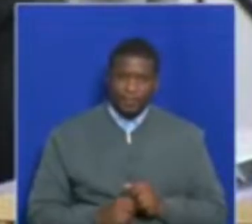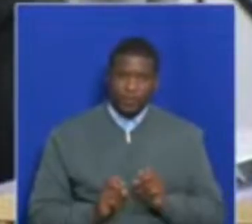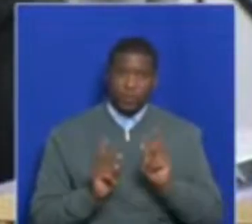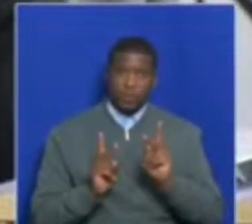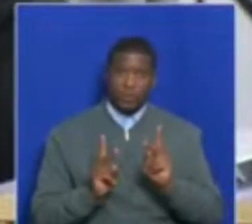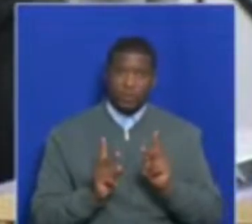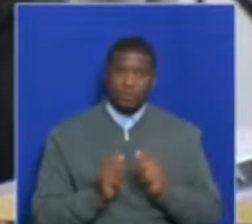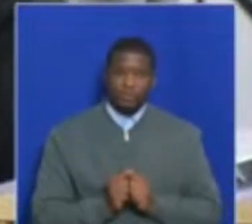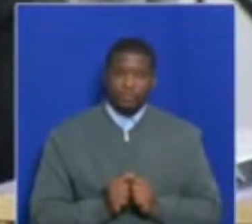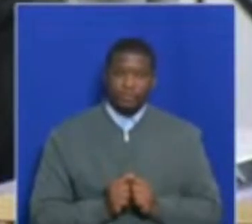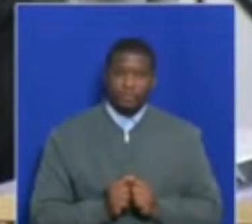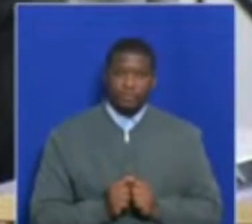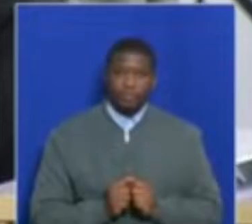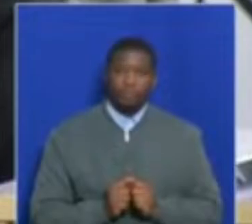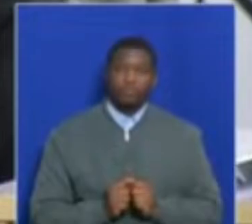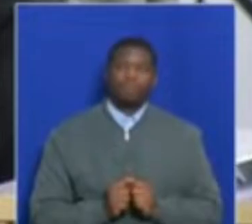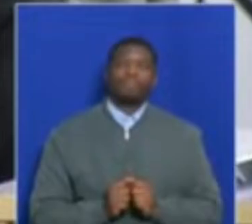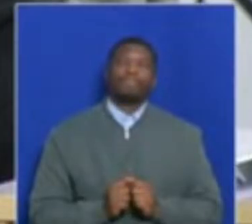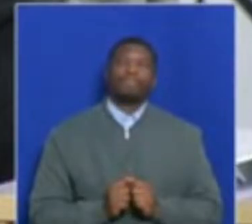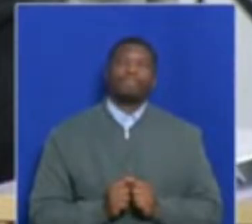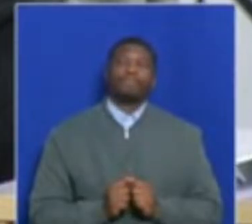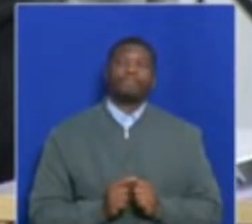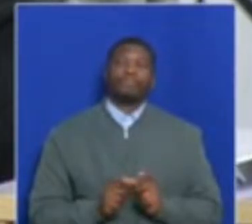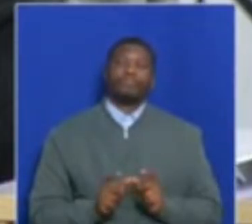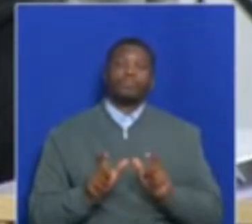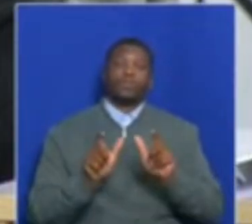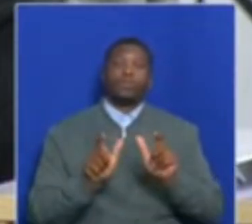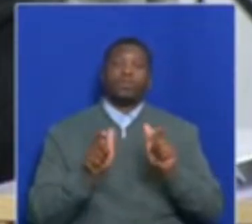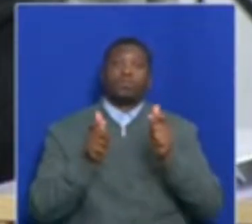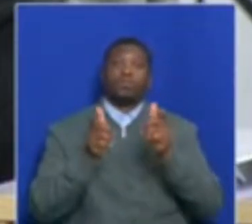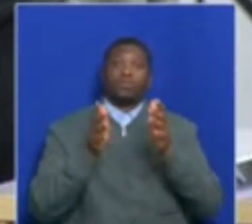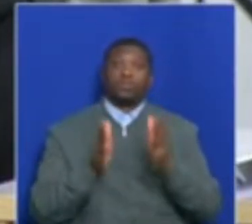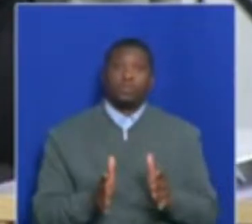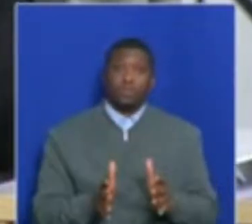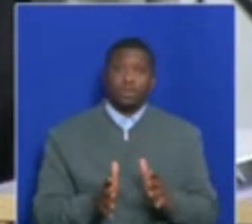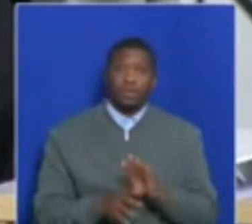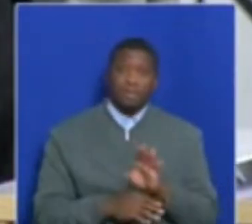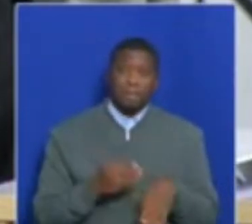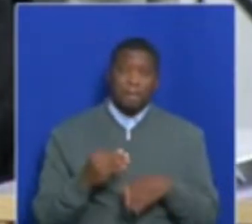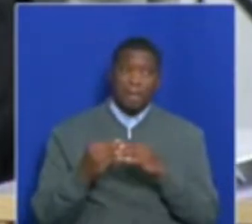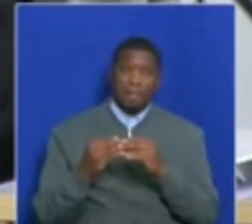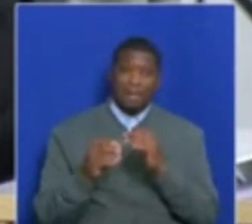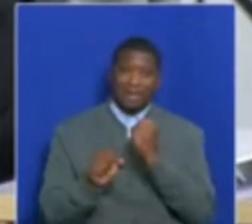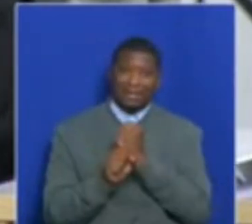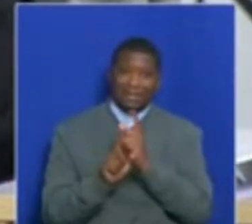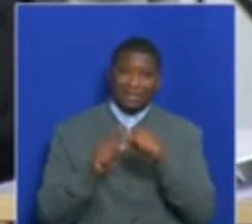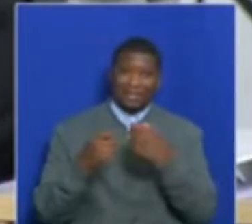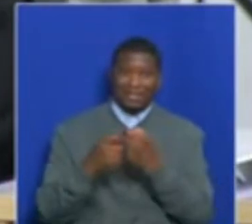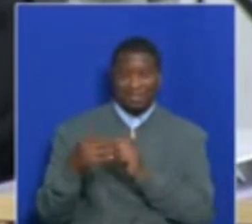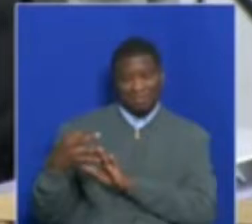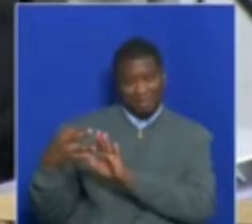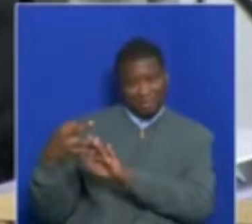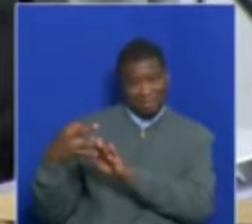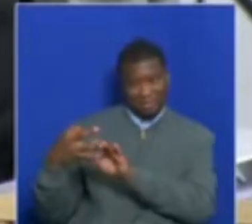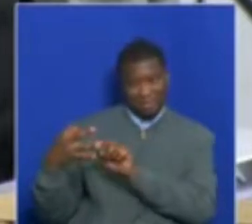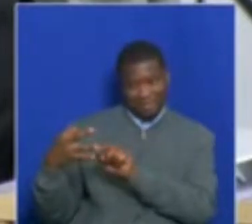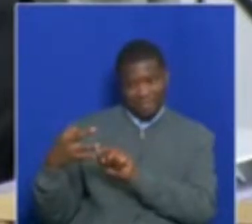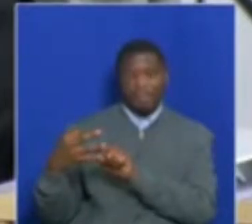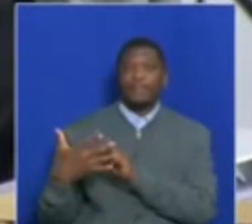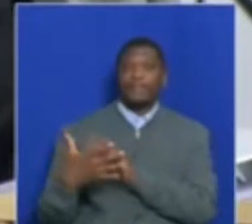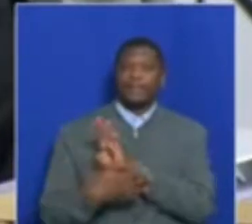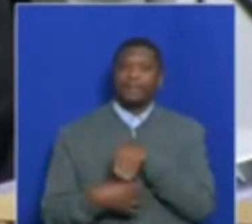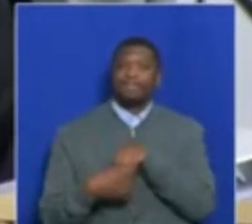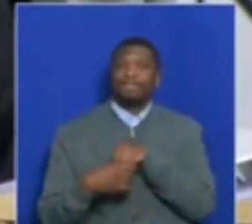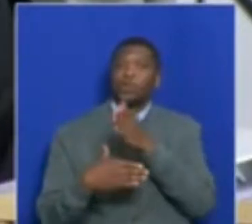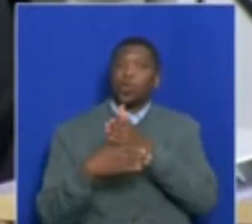Commissioner, in this case, members of the Colonel Governor's task team were on duty on Saturday, the 2nd of March,